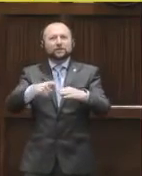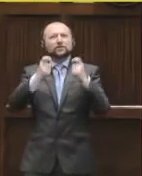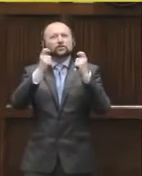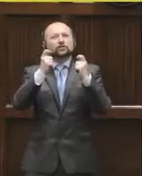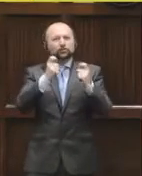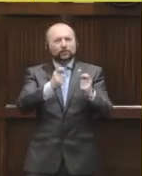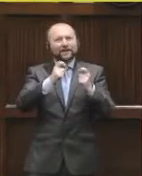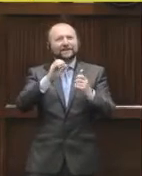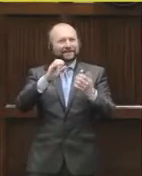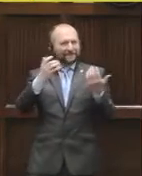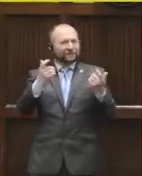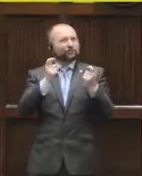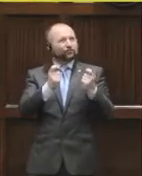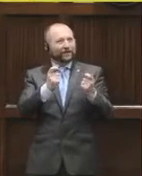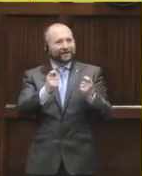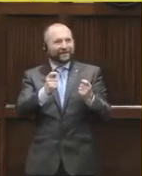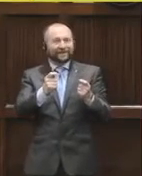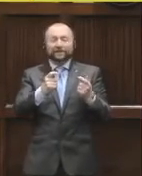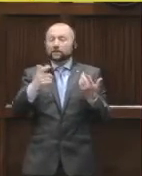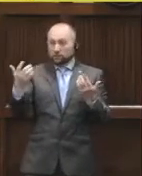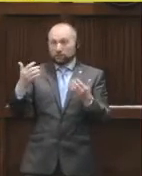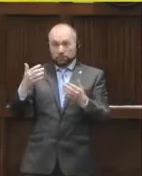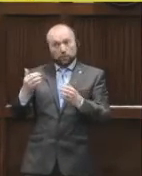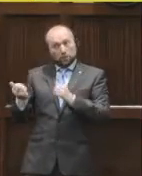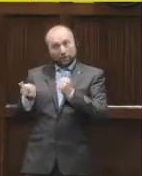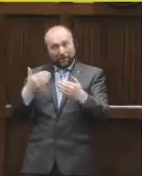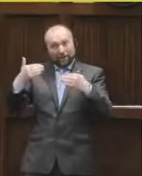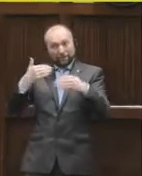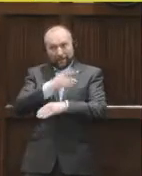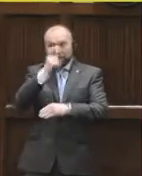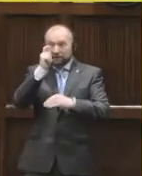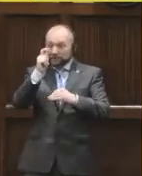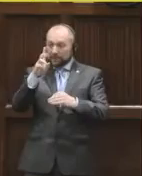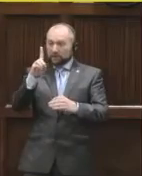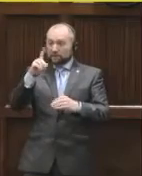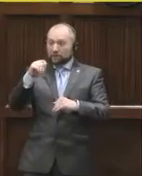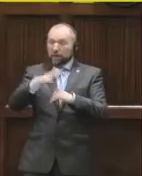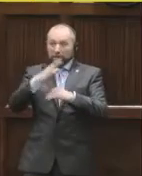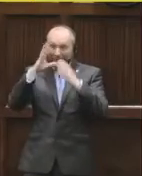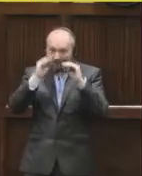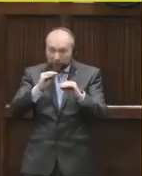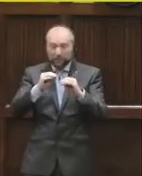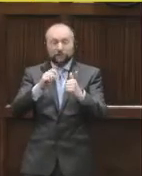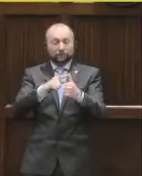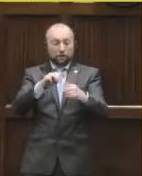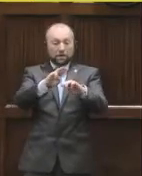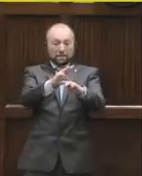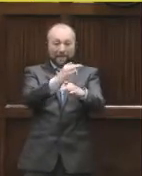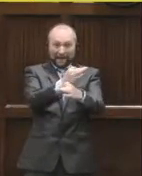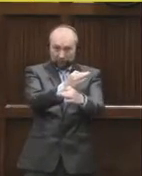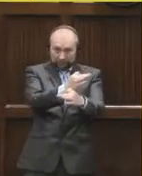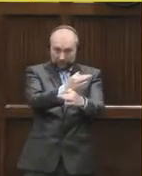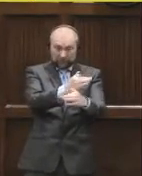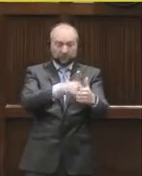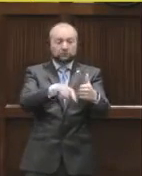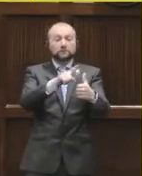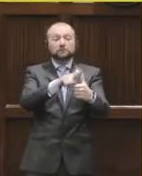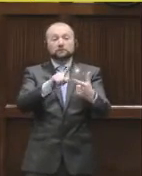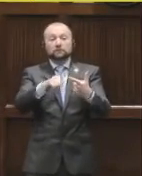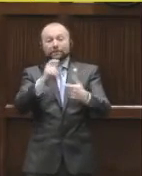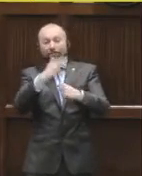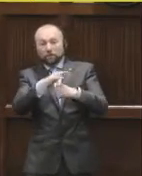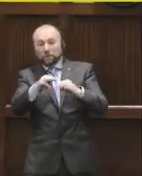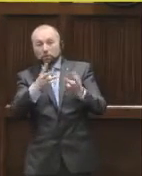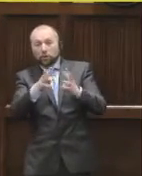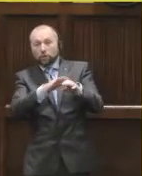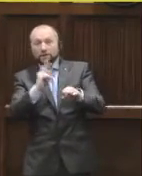training opportunities organised by the Department of Education for parents, for people working with deaf people and so